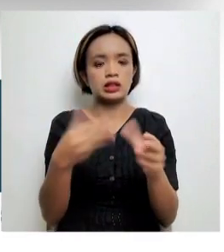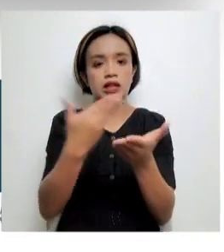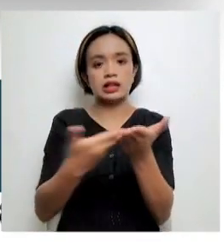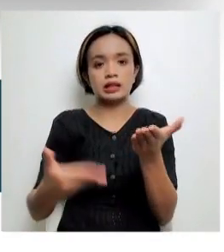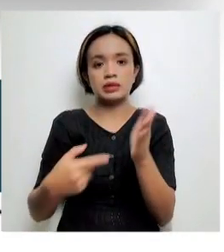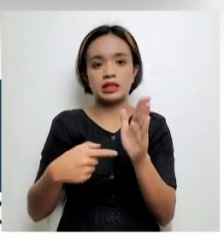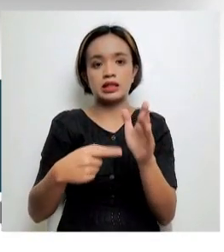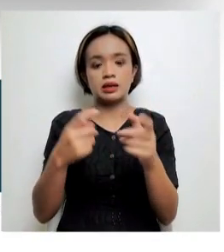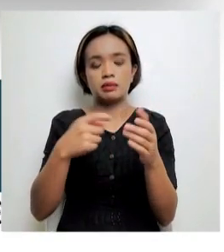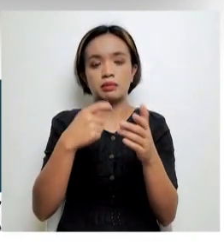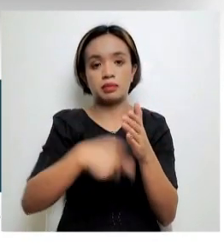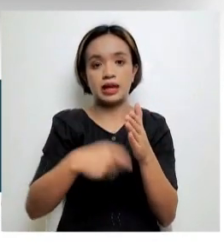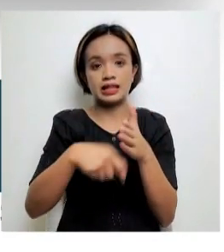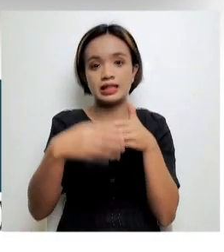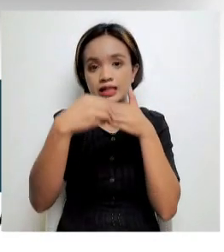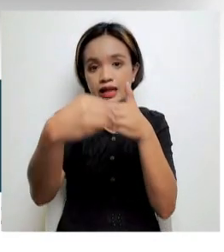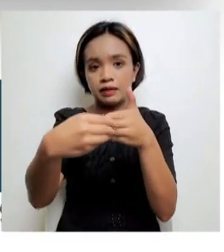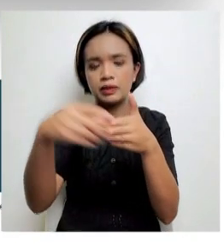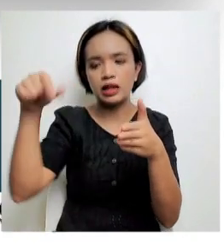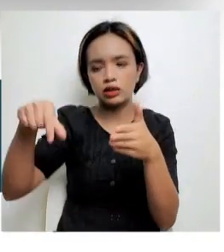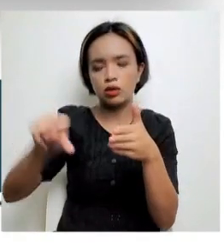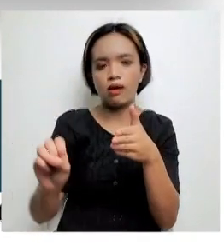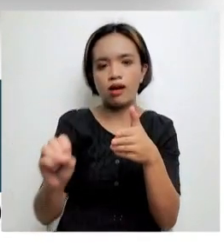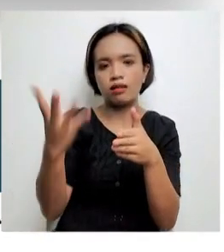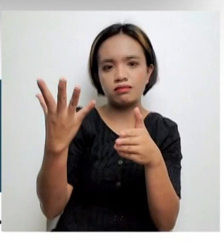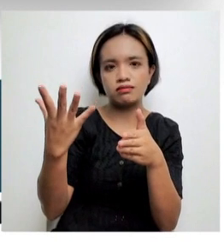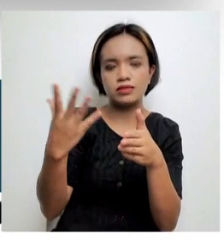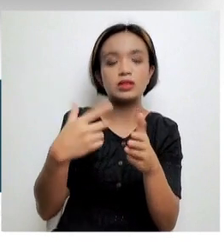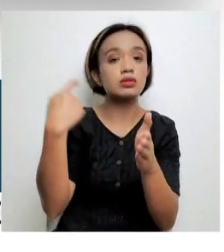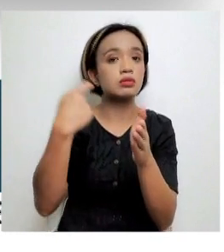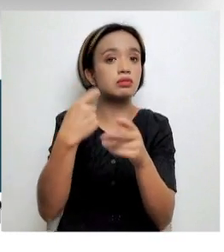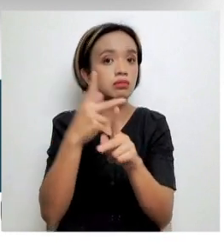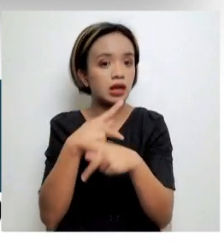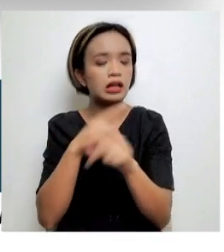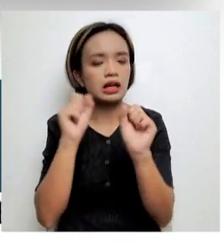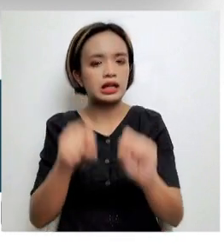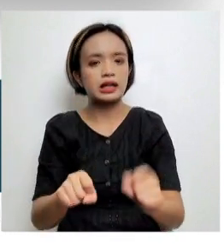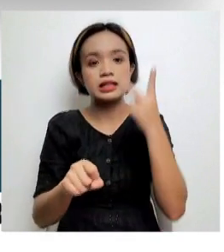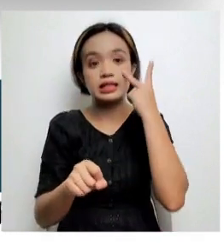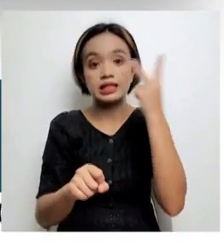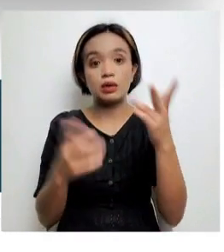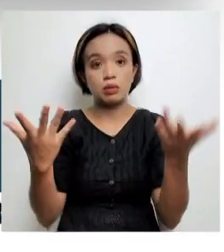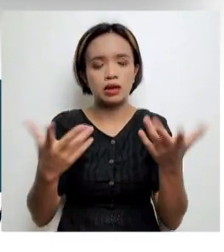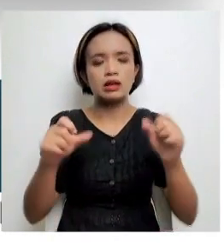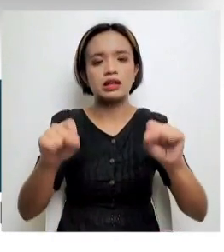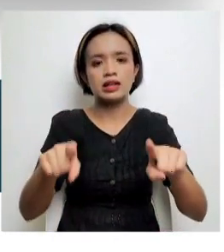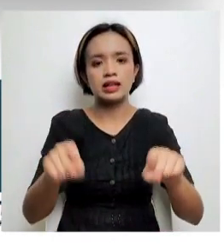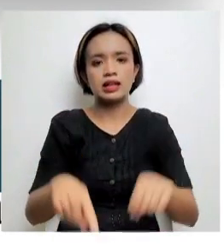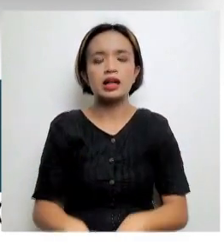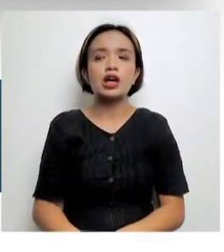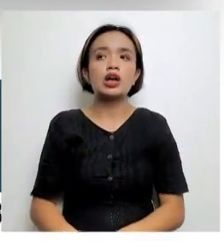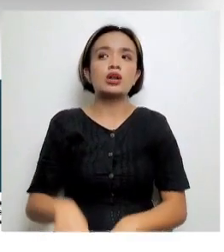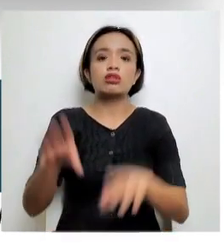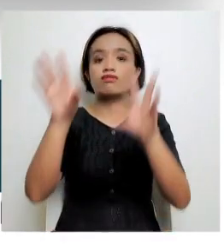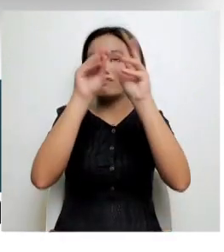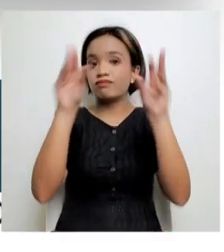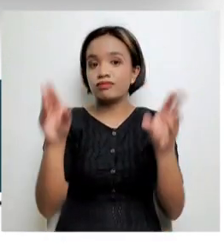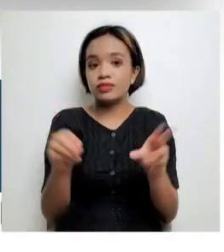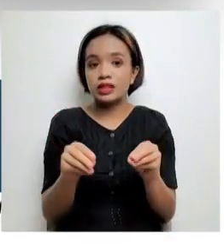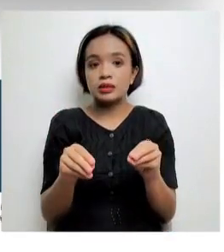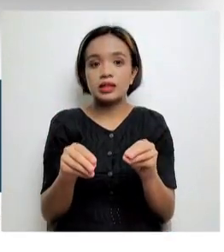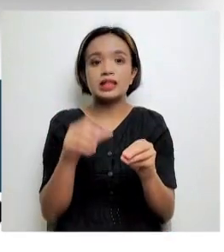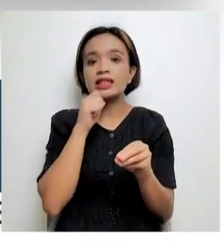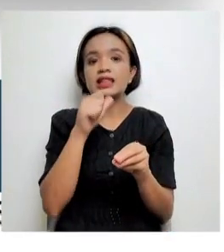price guide. Ito na yung presyo ng mga produkto na makikita nila sa retail. Yung Nochebuena price guide, that is not regulated